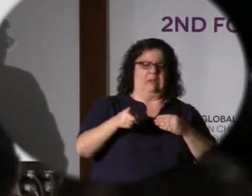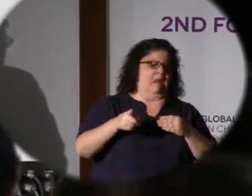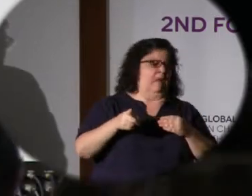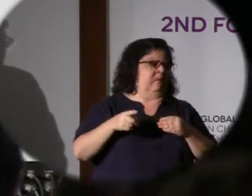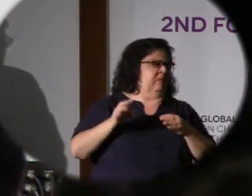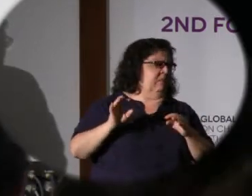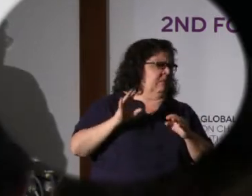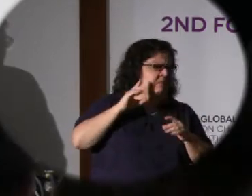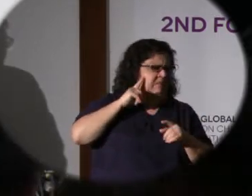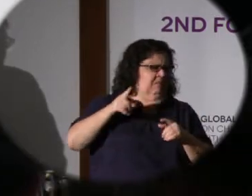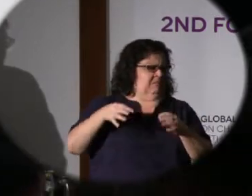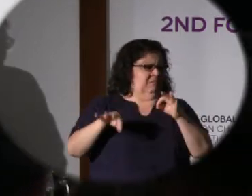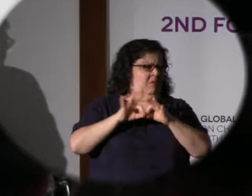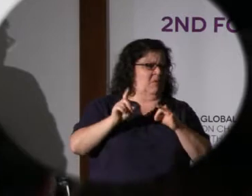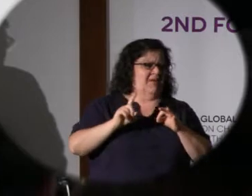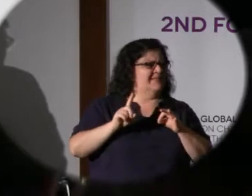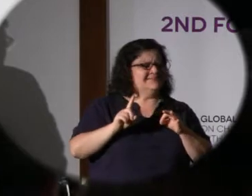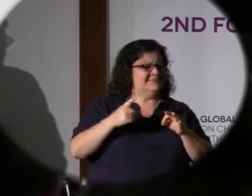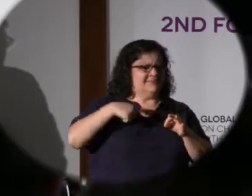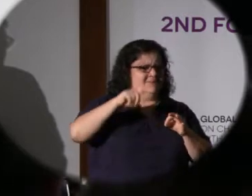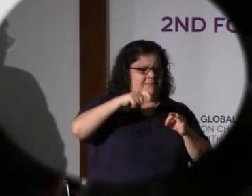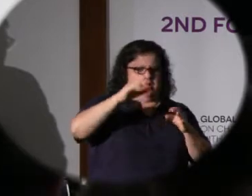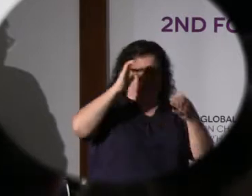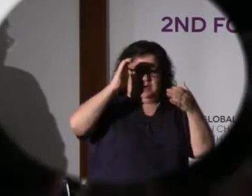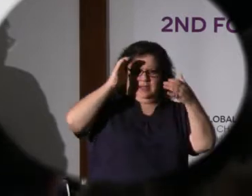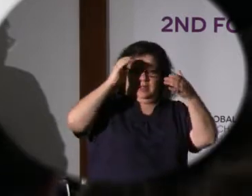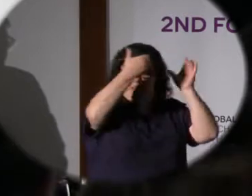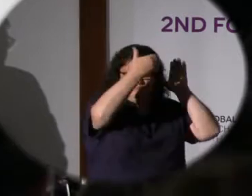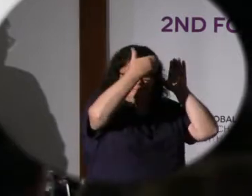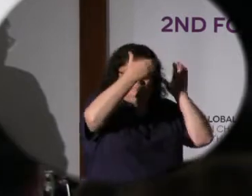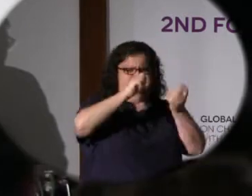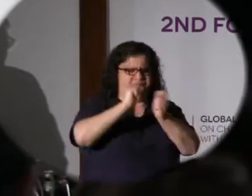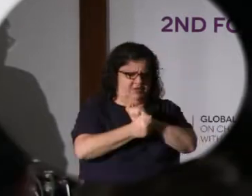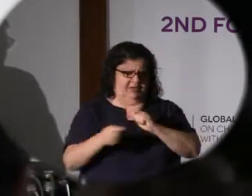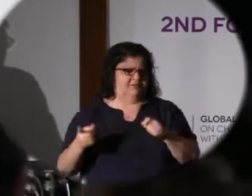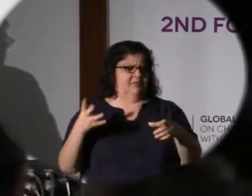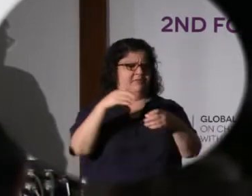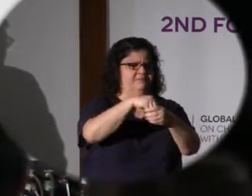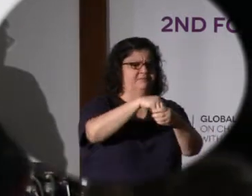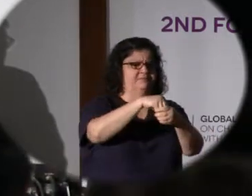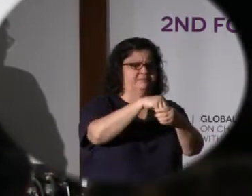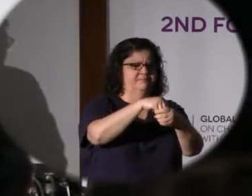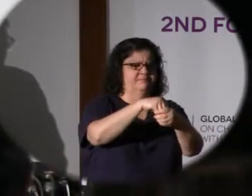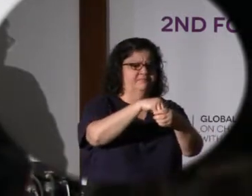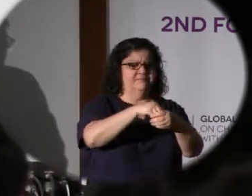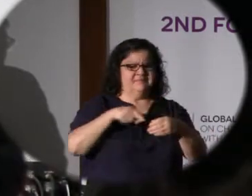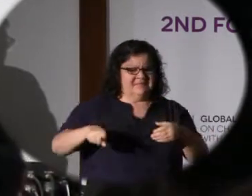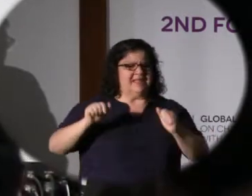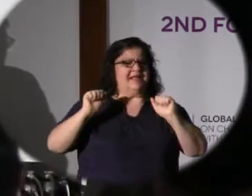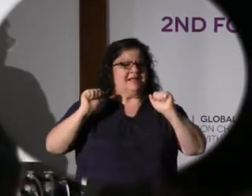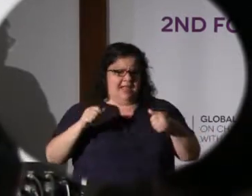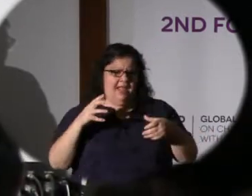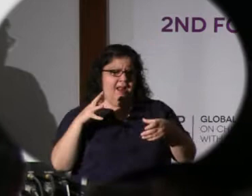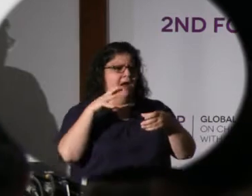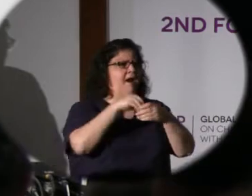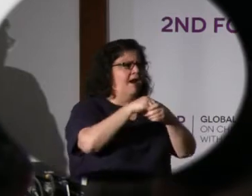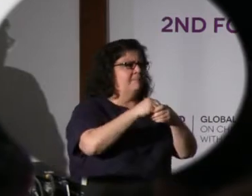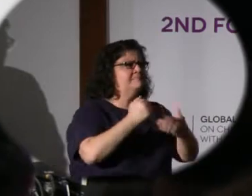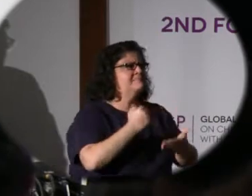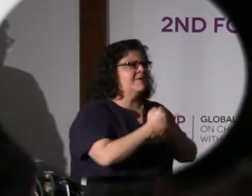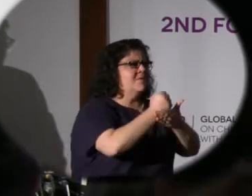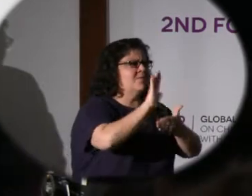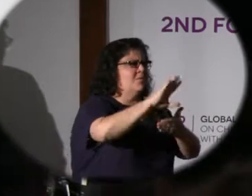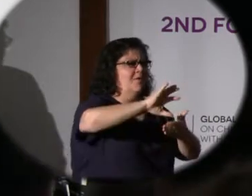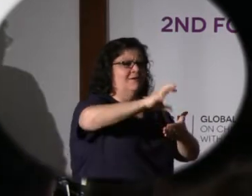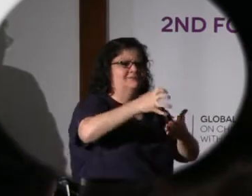and their countries. For inspiration, we need look no further tonight than Nguyen Phuong An, or Crystal as